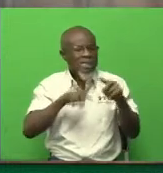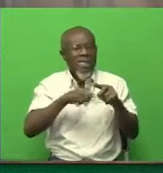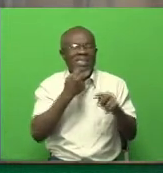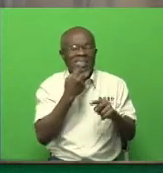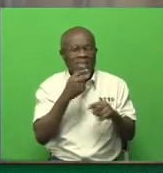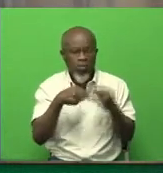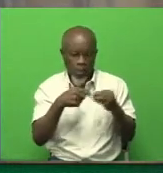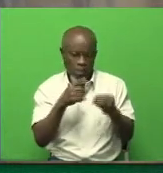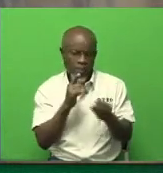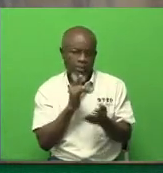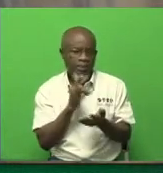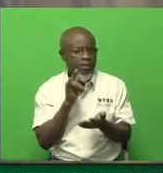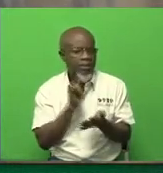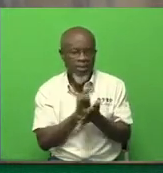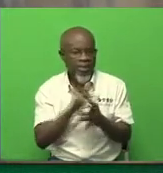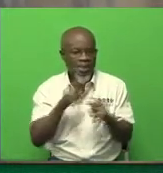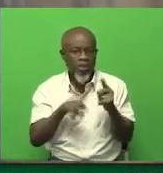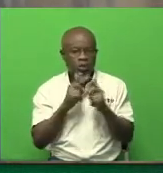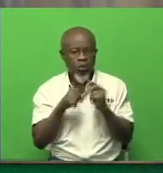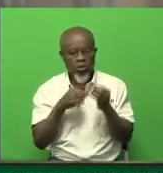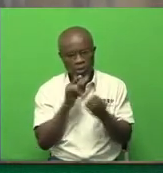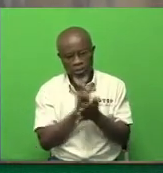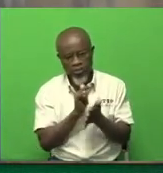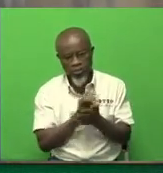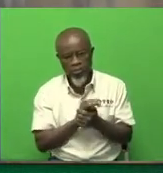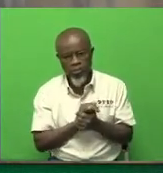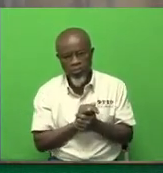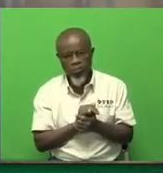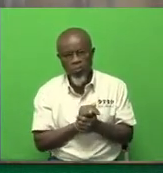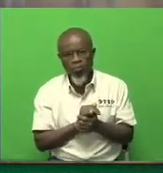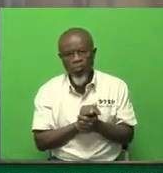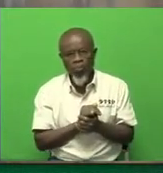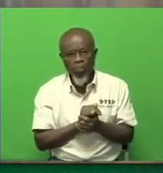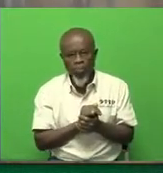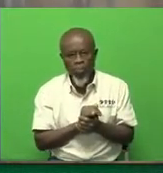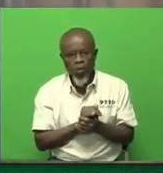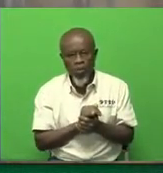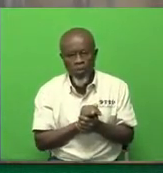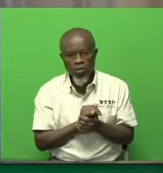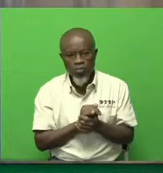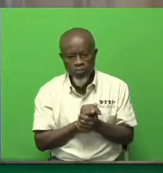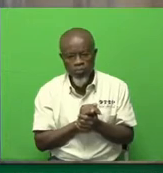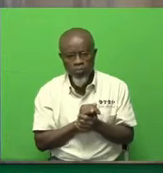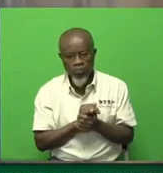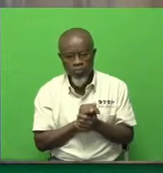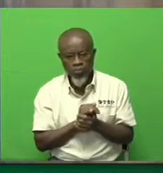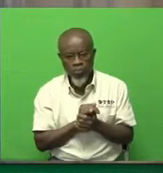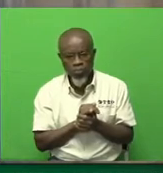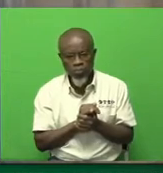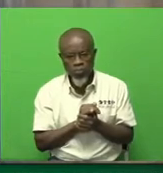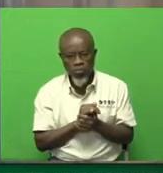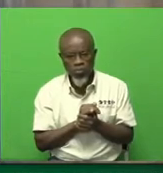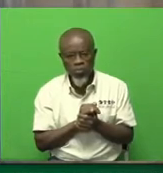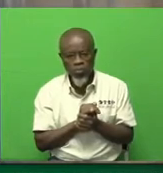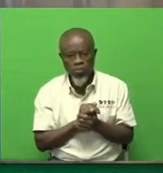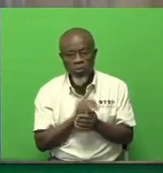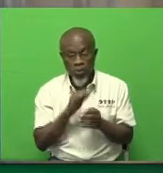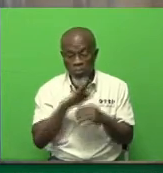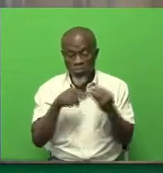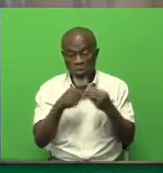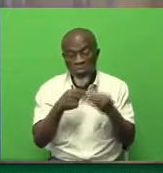the provisions of the dtra ACT and it doesn't seem at obvious something for institutional building is that acceptable